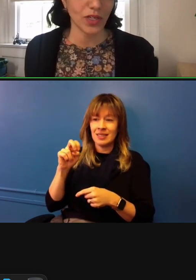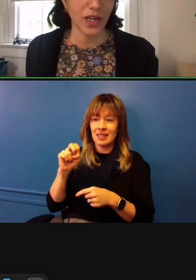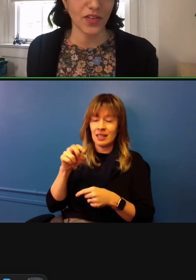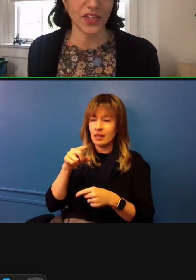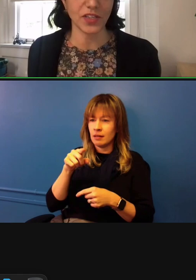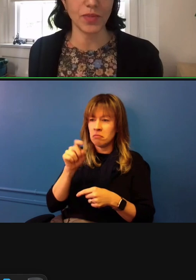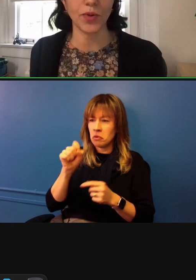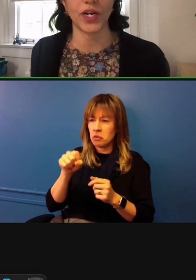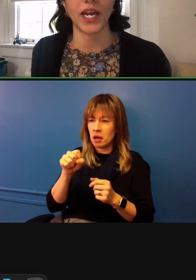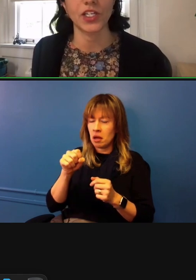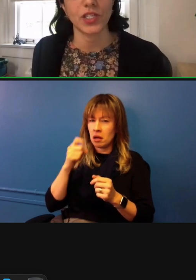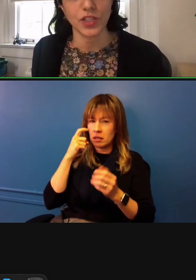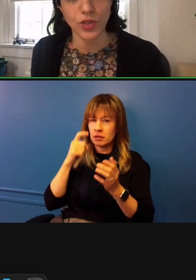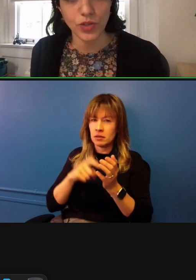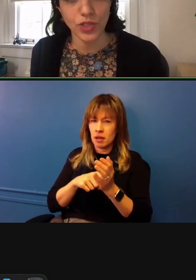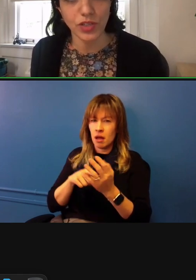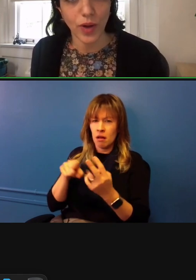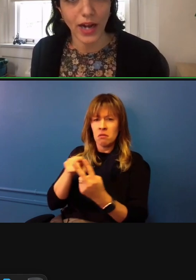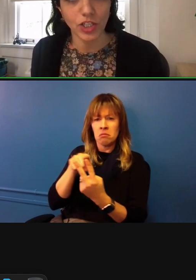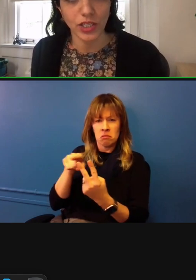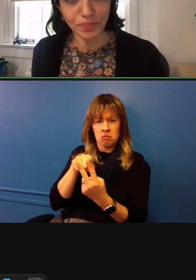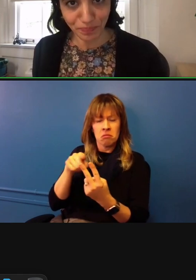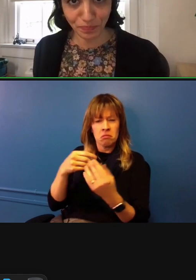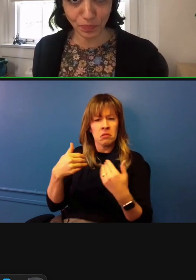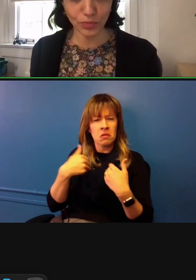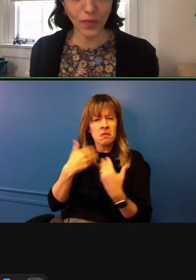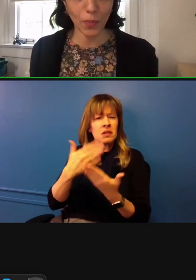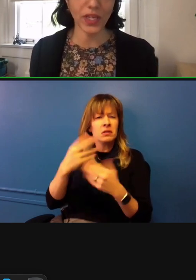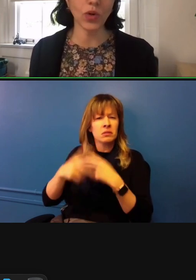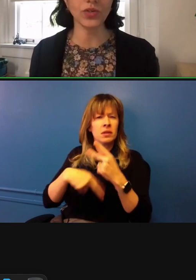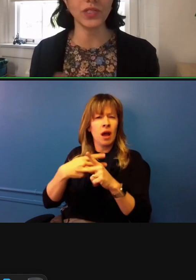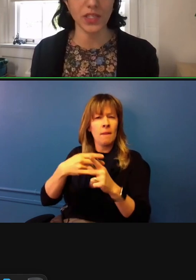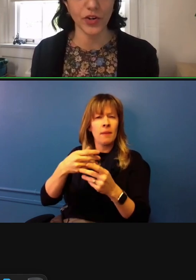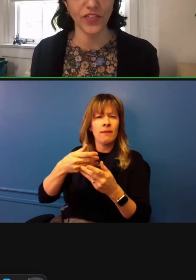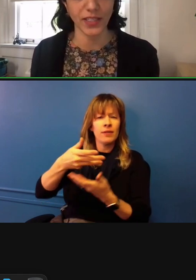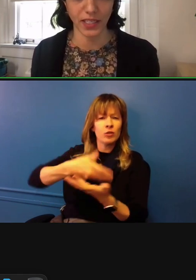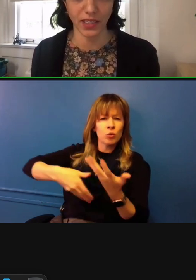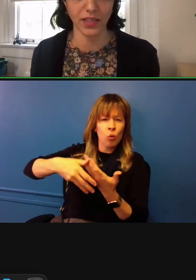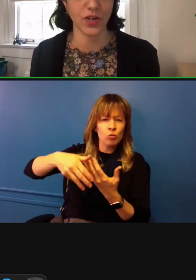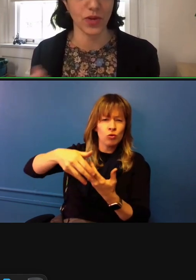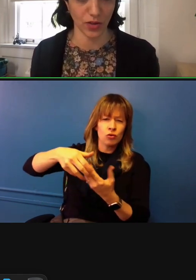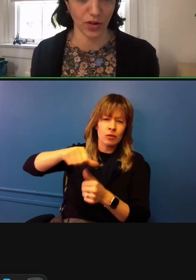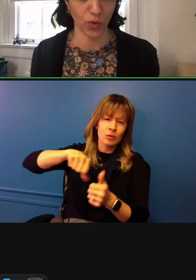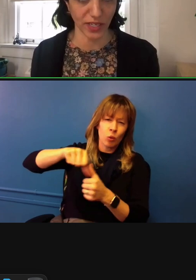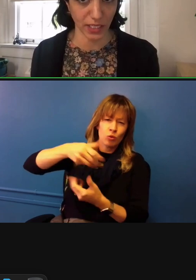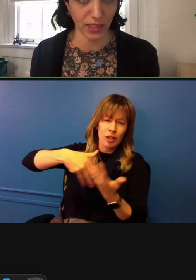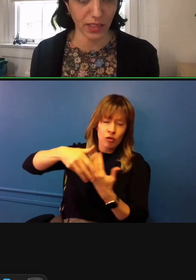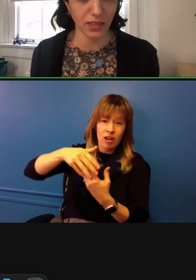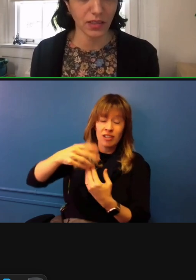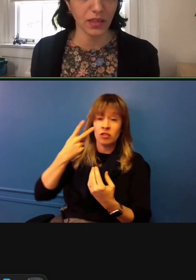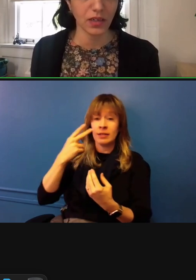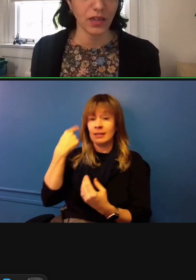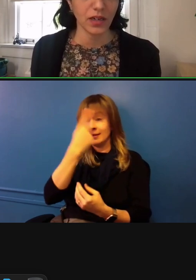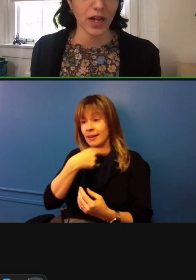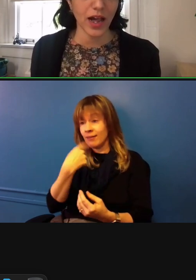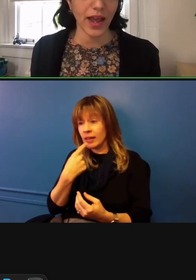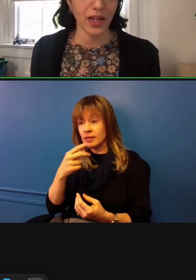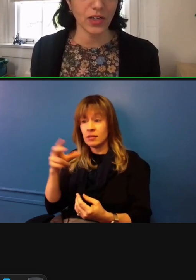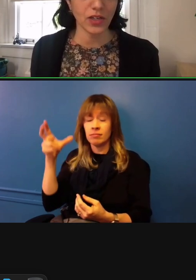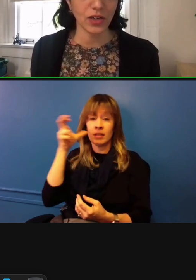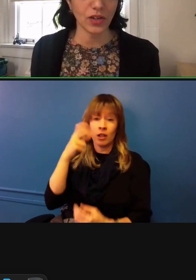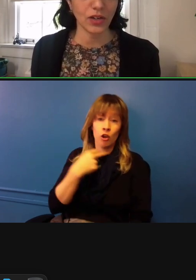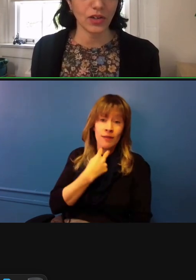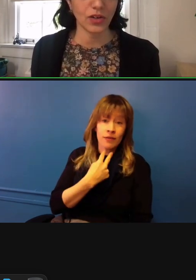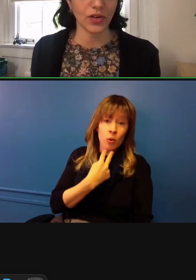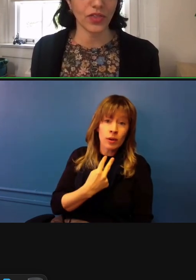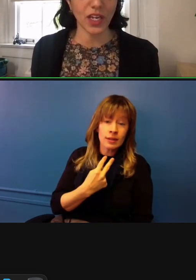you can not only tell that these people are engaged in a social interaction, but you also see their faces and you hear their voices.